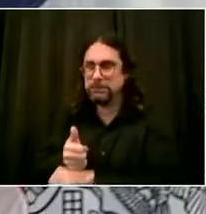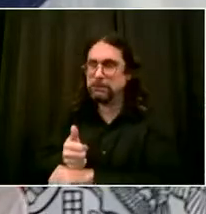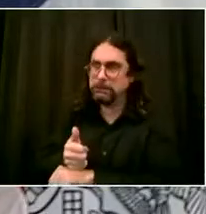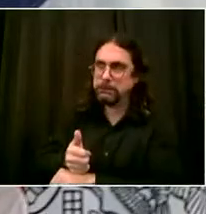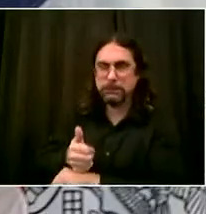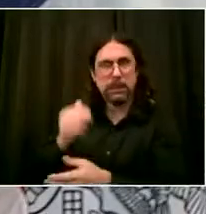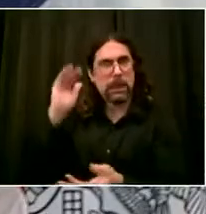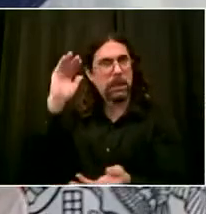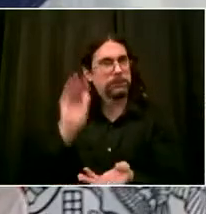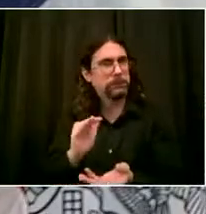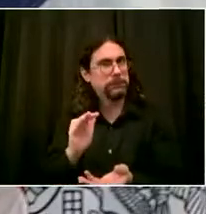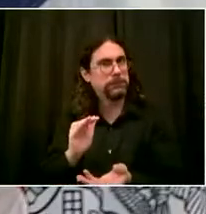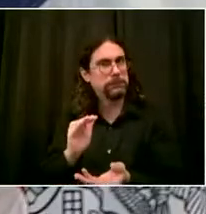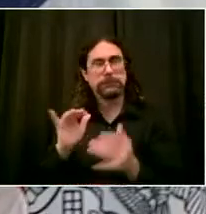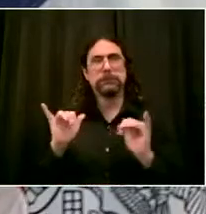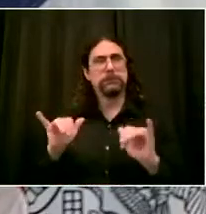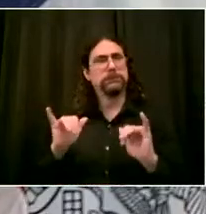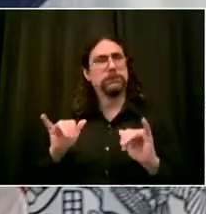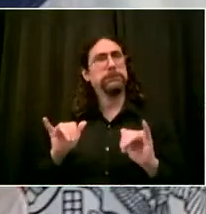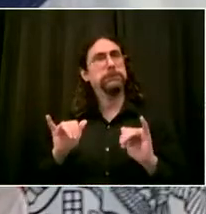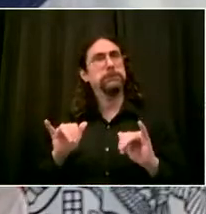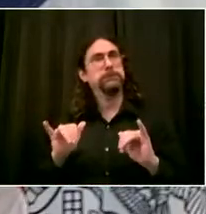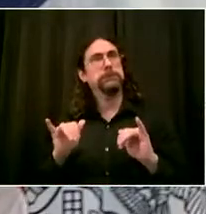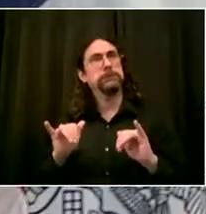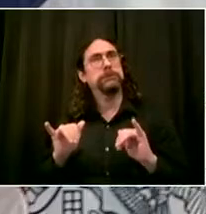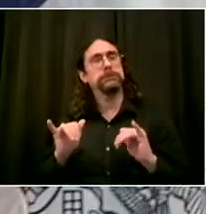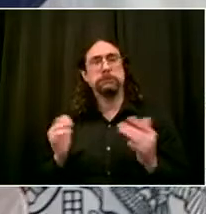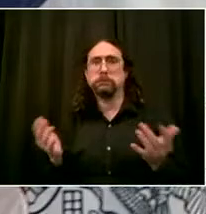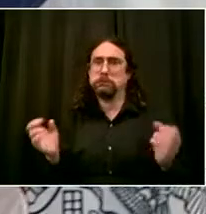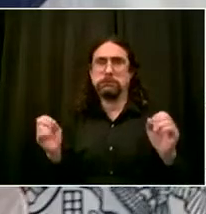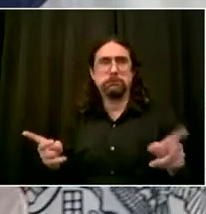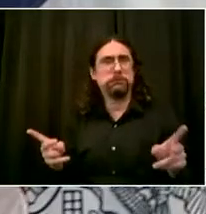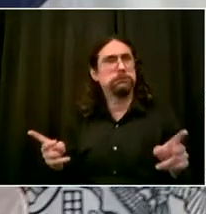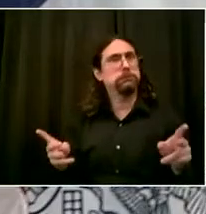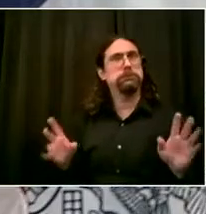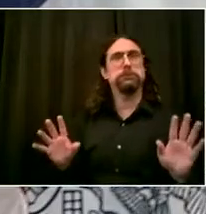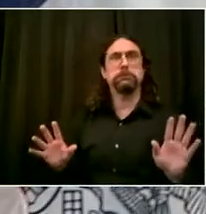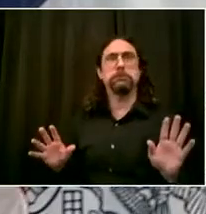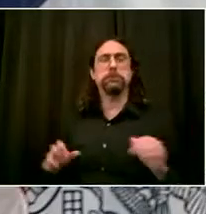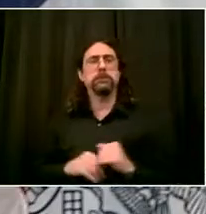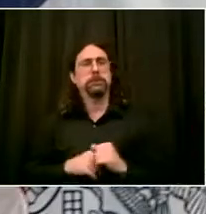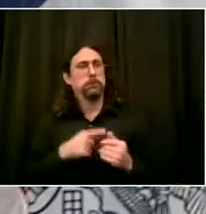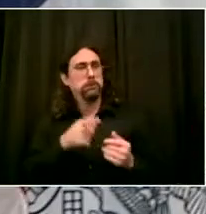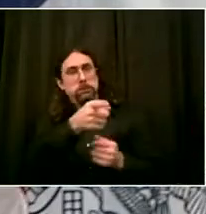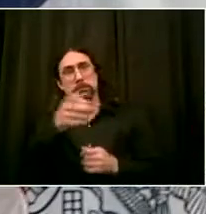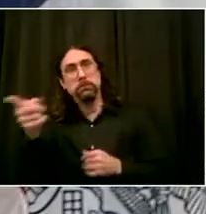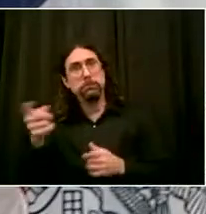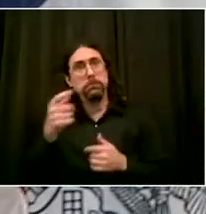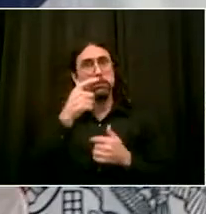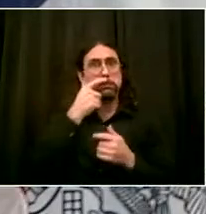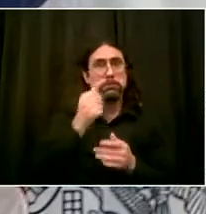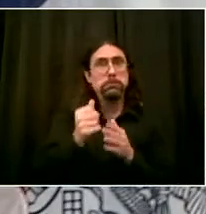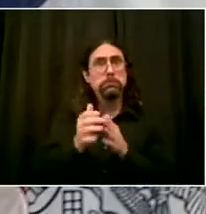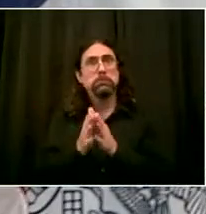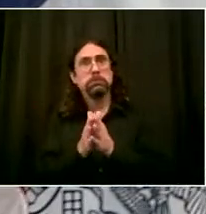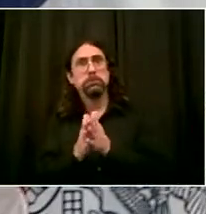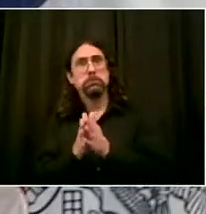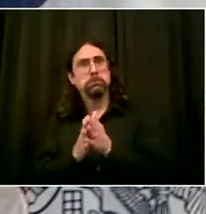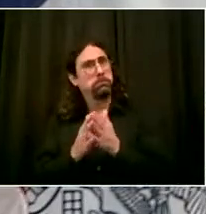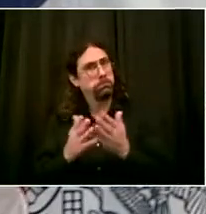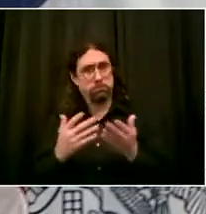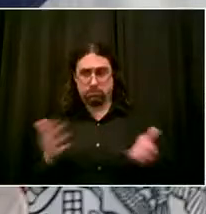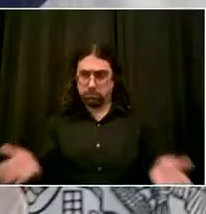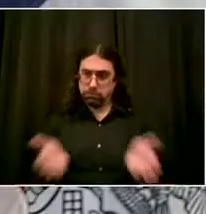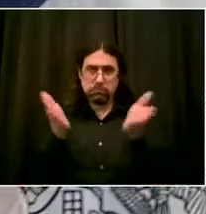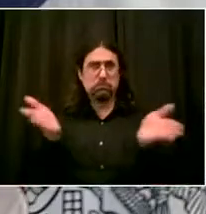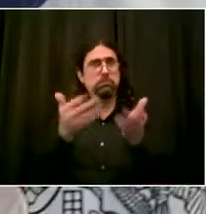shelter and others who have particular challenges and then if there's more beyond that still available uh anyone can apply and anyone who wants to apply can call